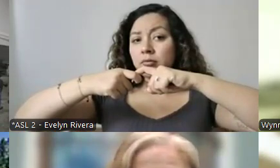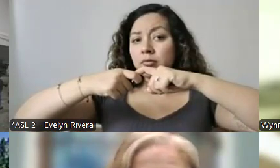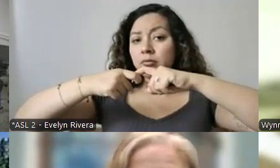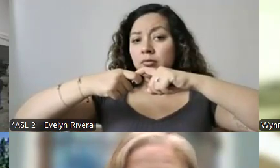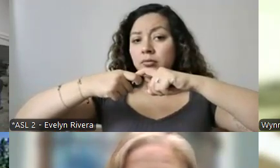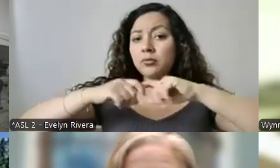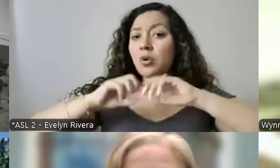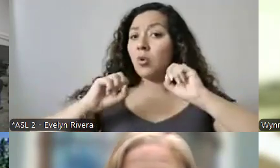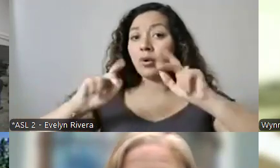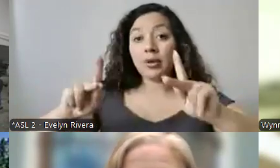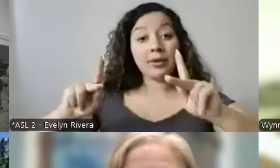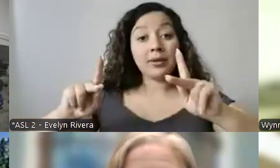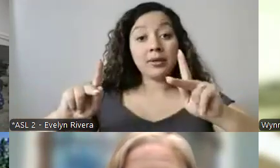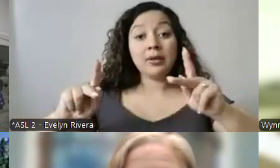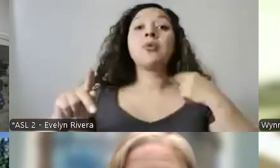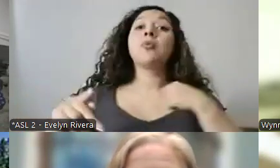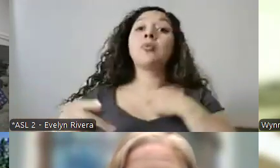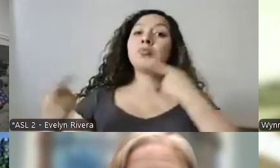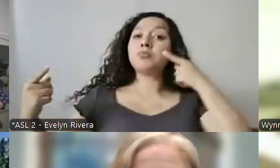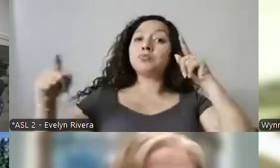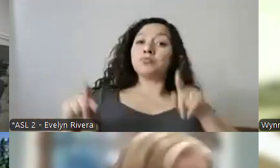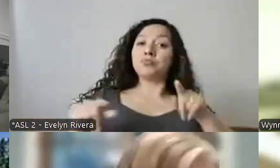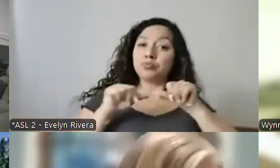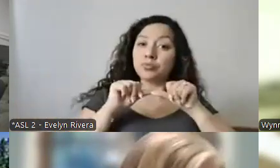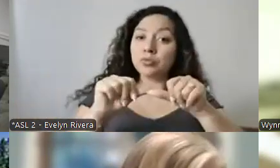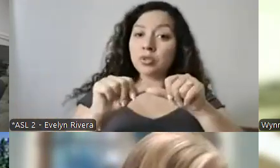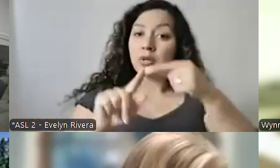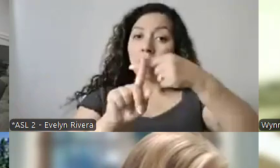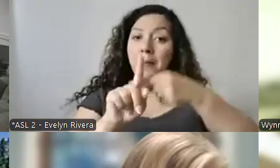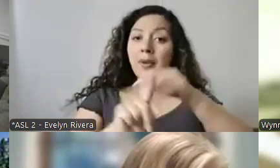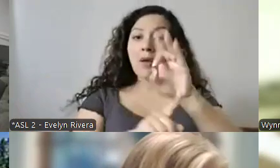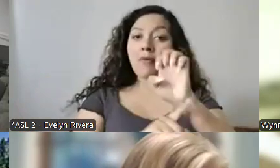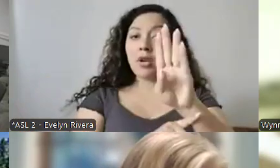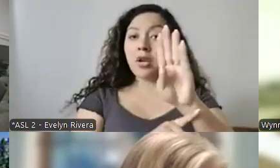right. The motion carries. The February meeting minutes are approved.